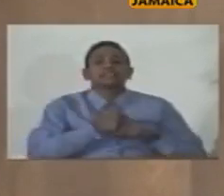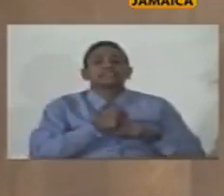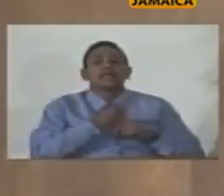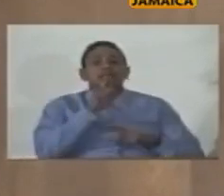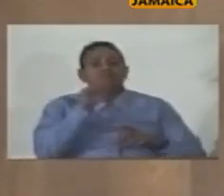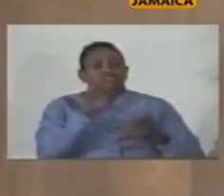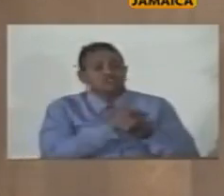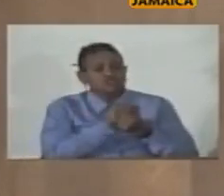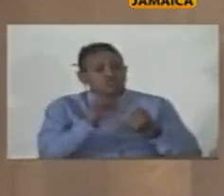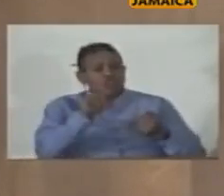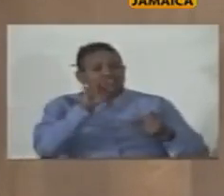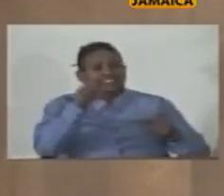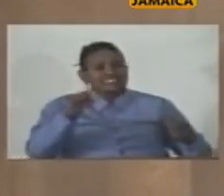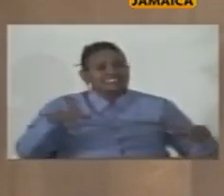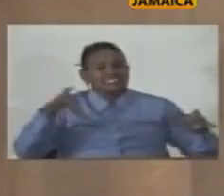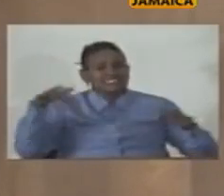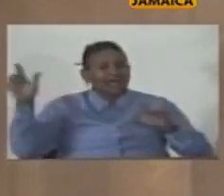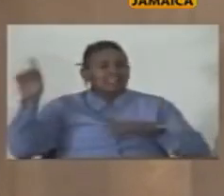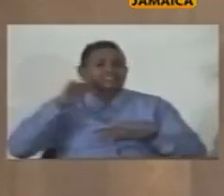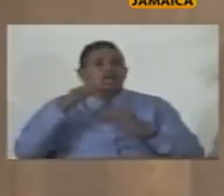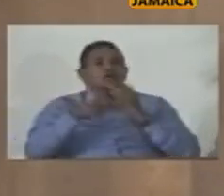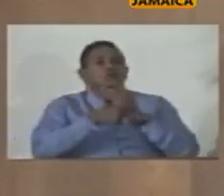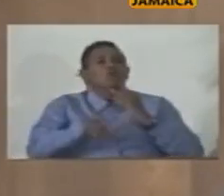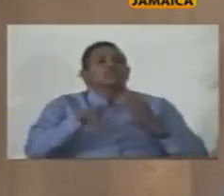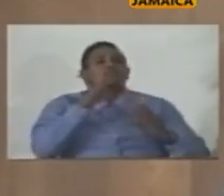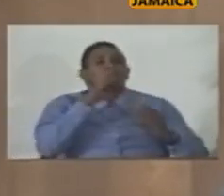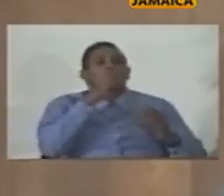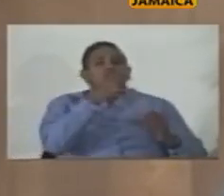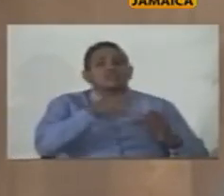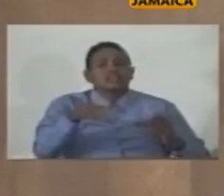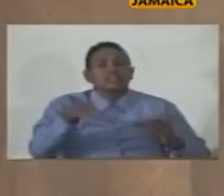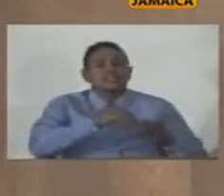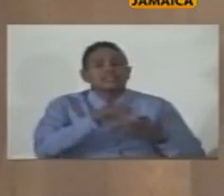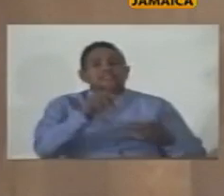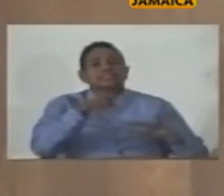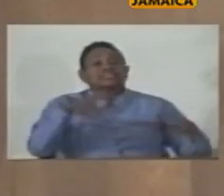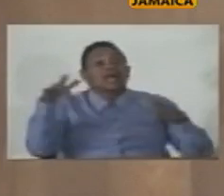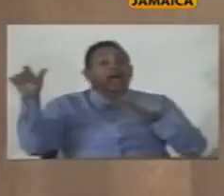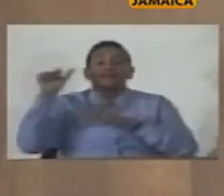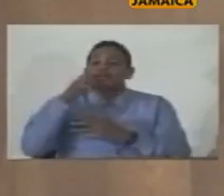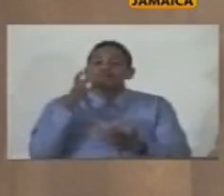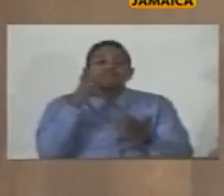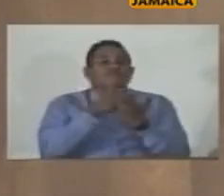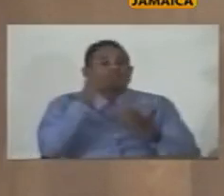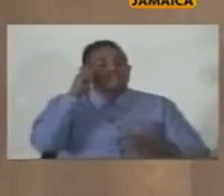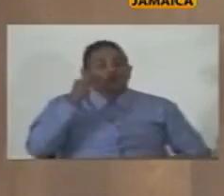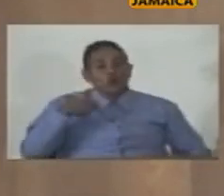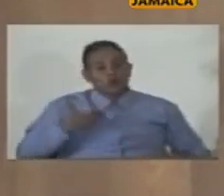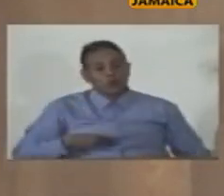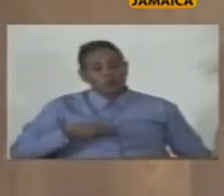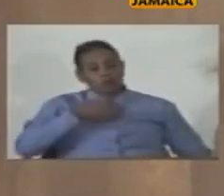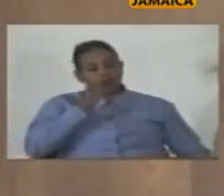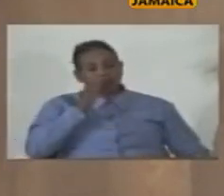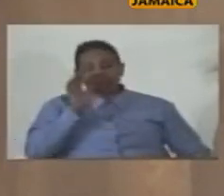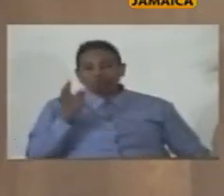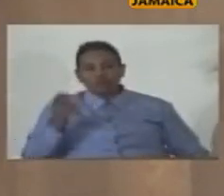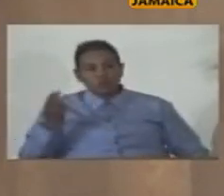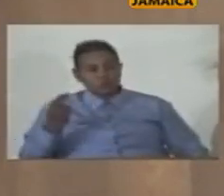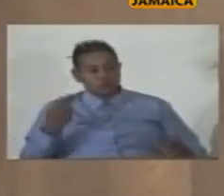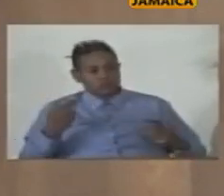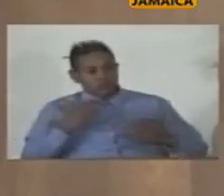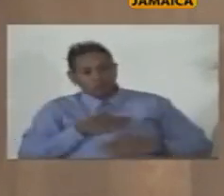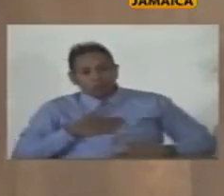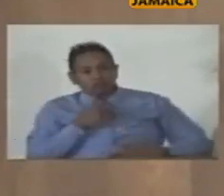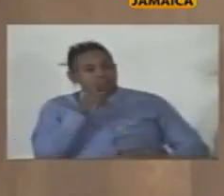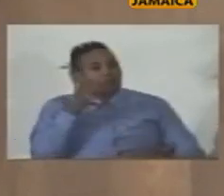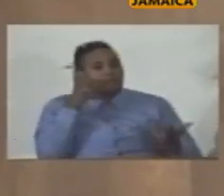and the quality of the water which remains in these tanks are not fit for human consumption. A tremendous portion of